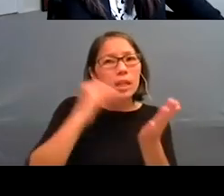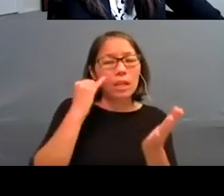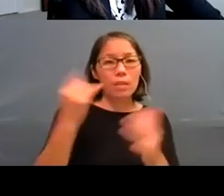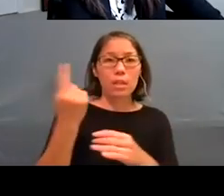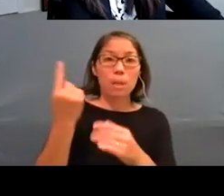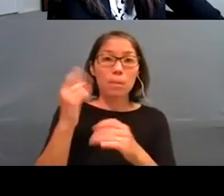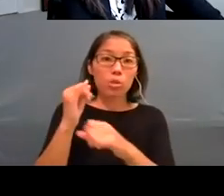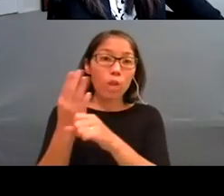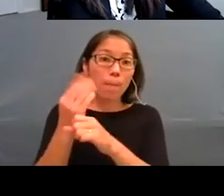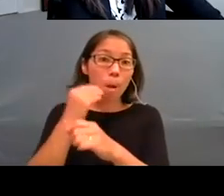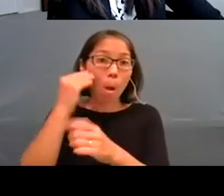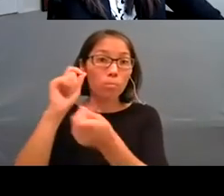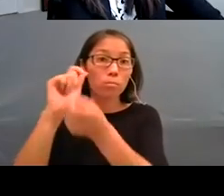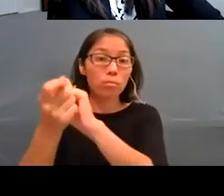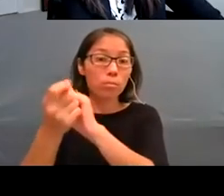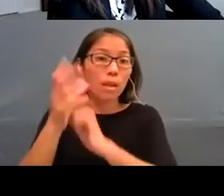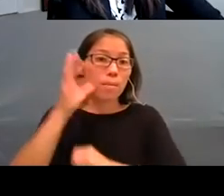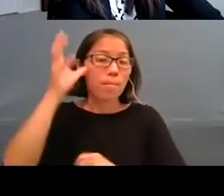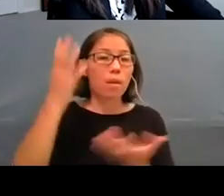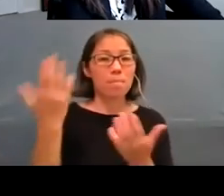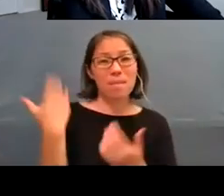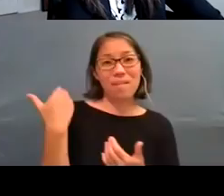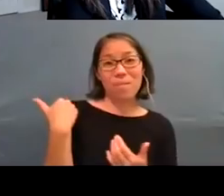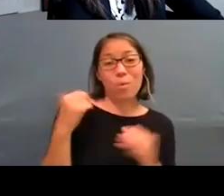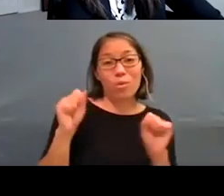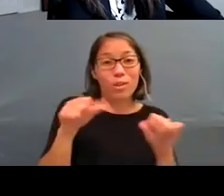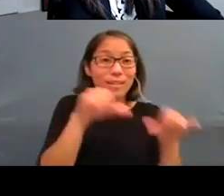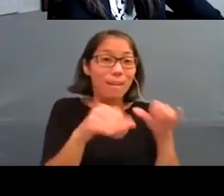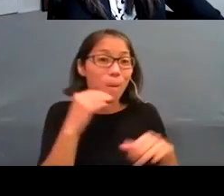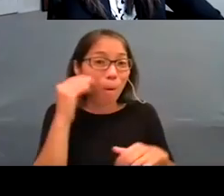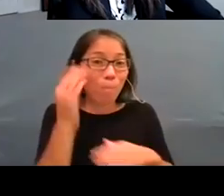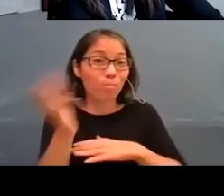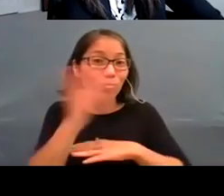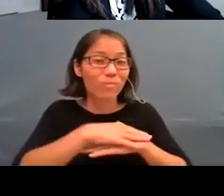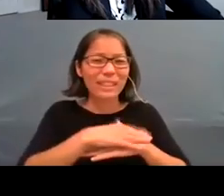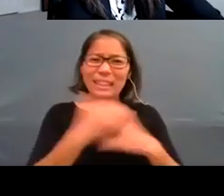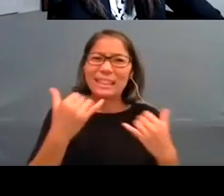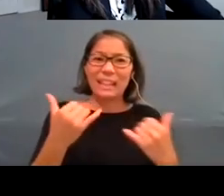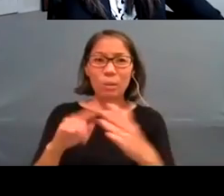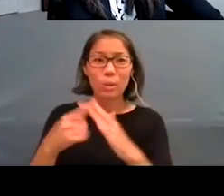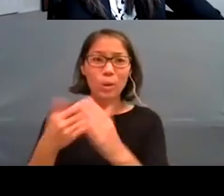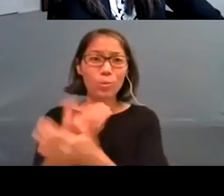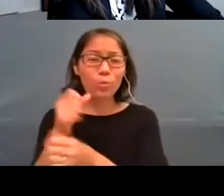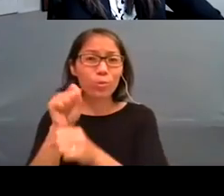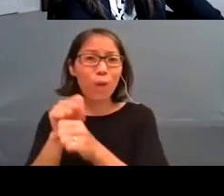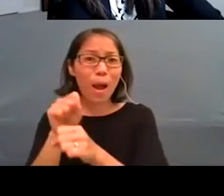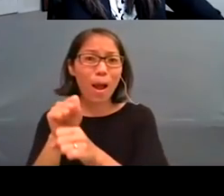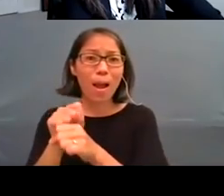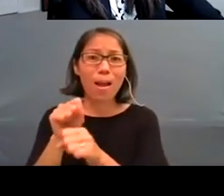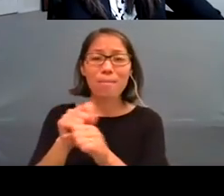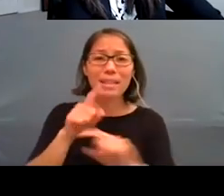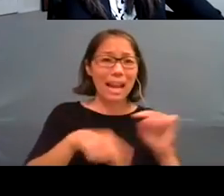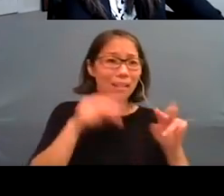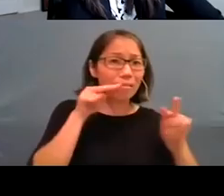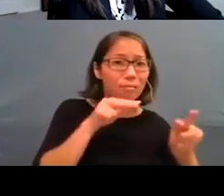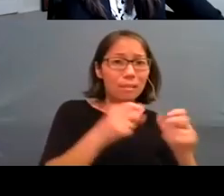change and a parent who maybe was previously able to stay home during the day is now starting a new job and will no longer be able to be there